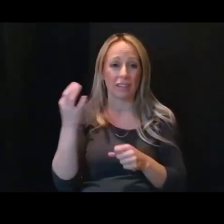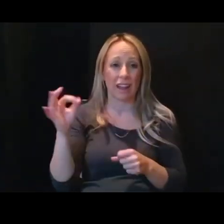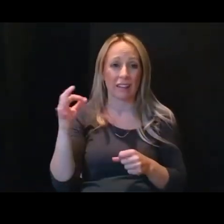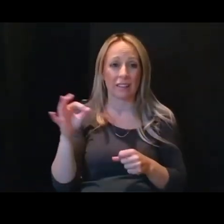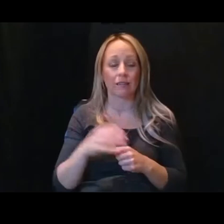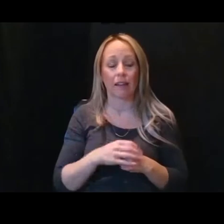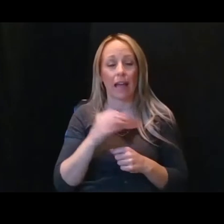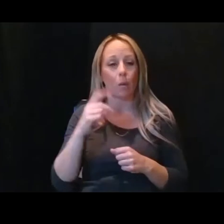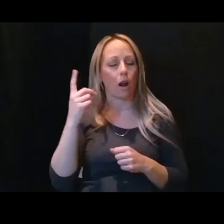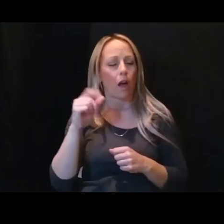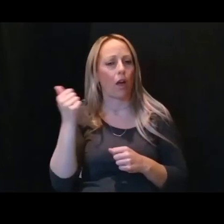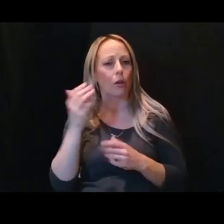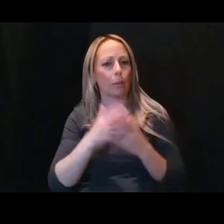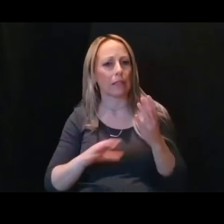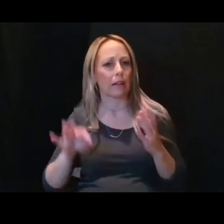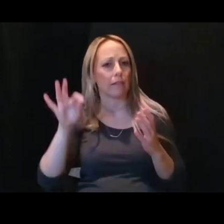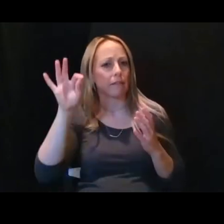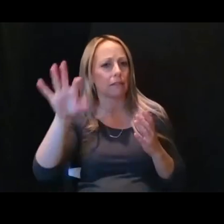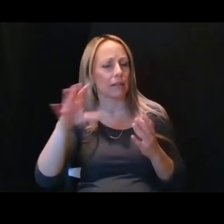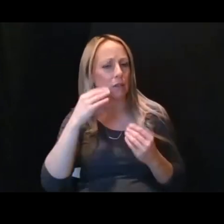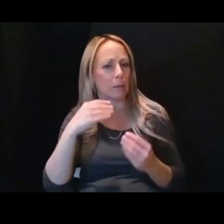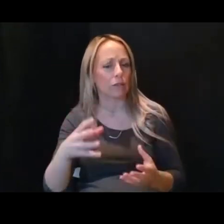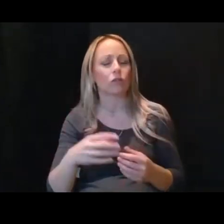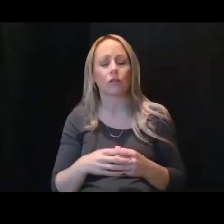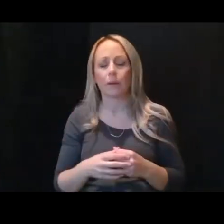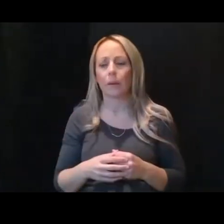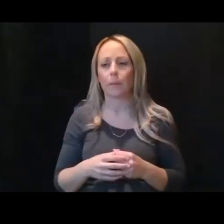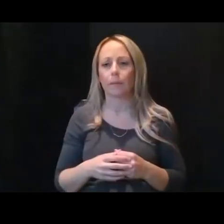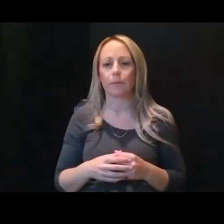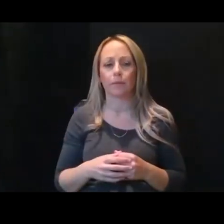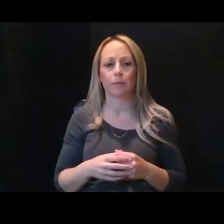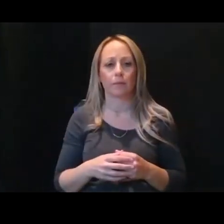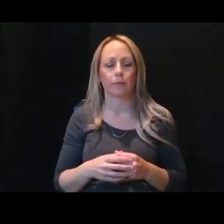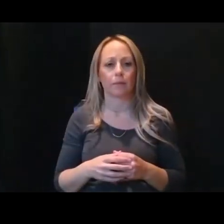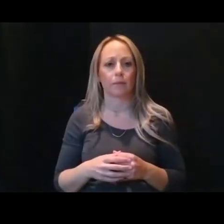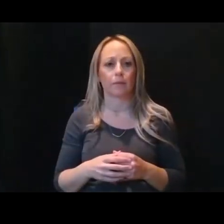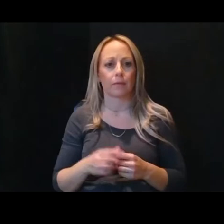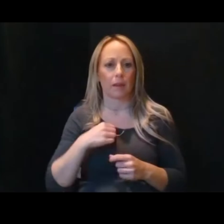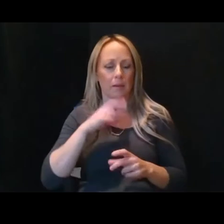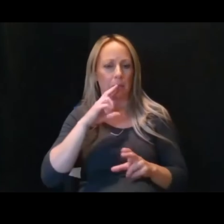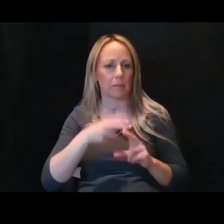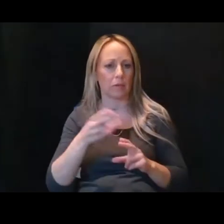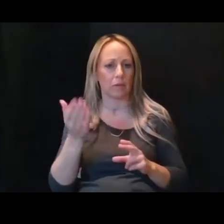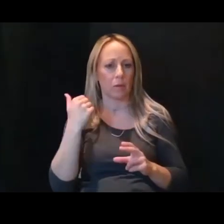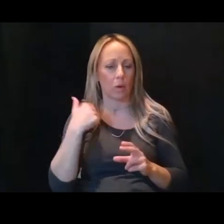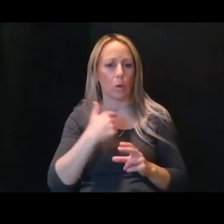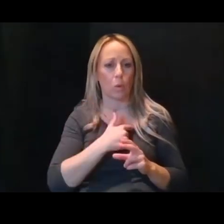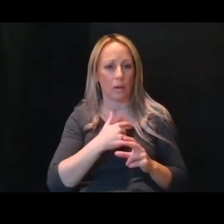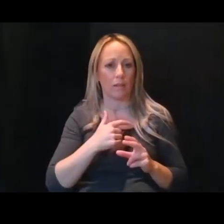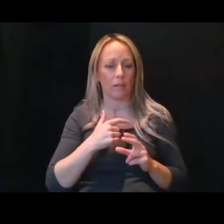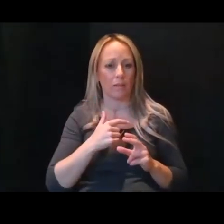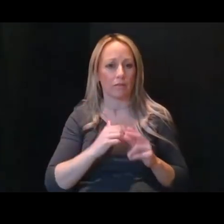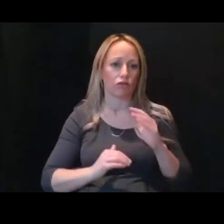of information to my comment in the chat where, as I noted at the top, we reached